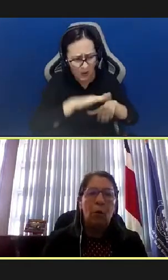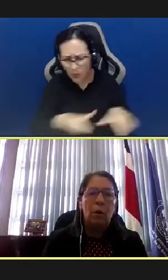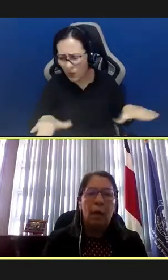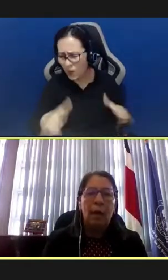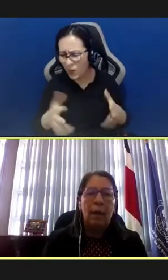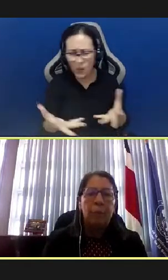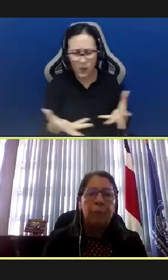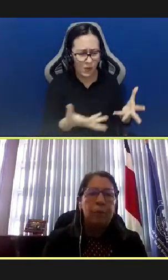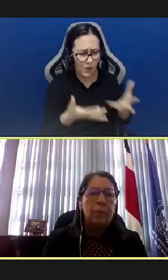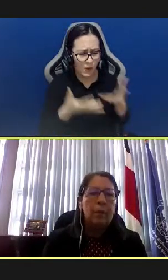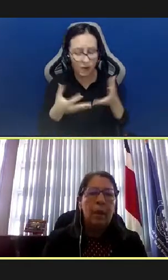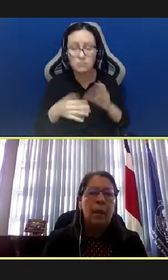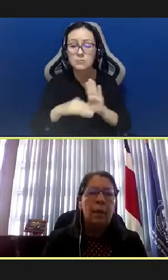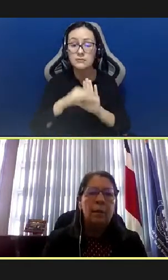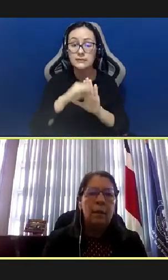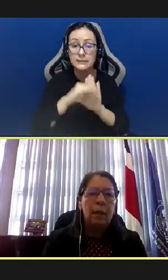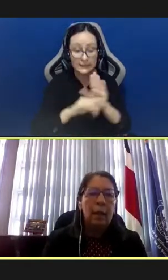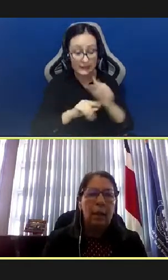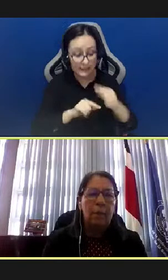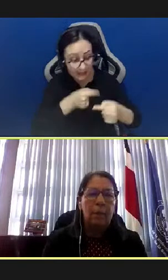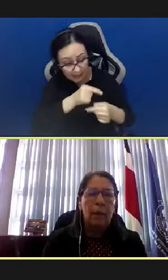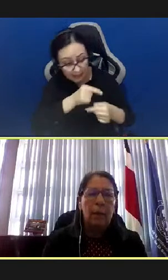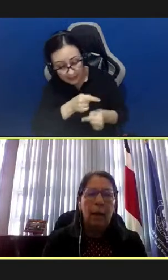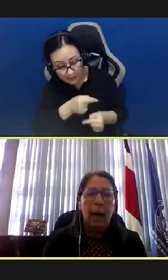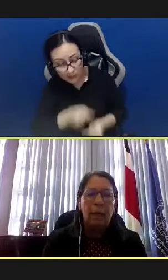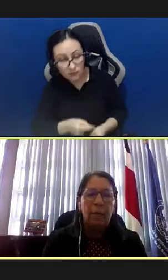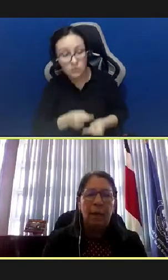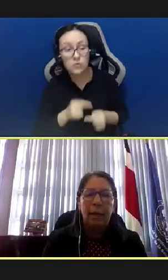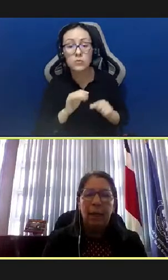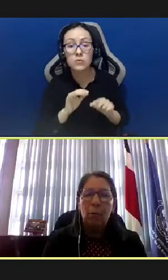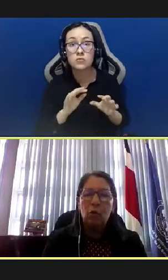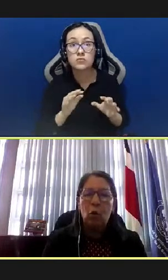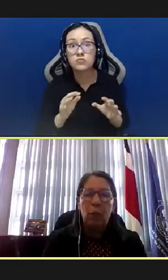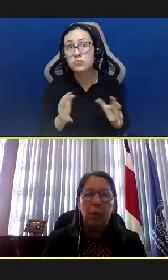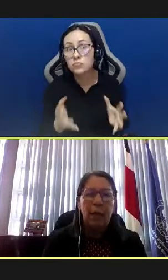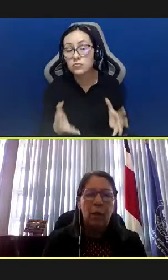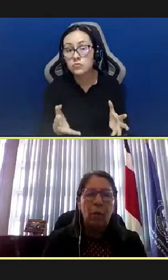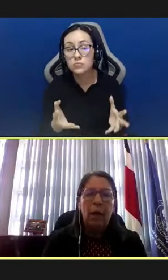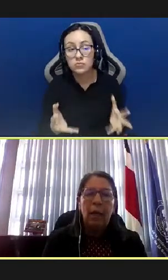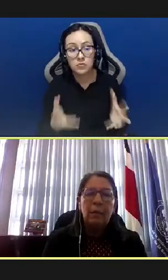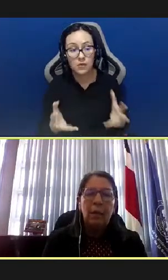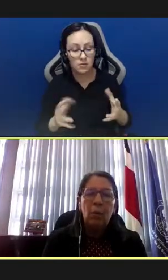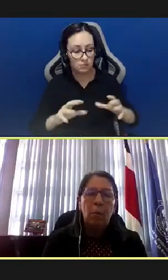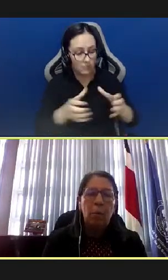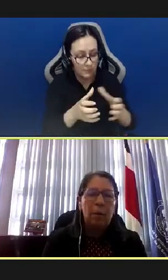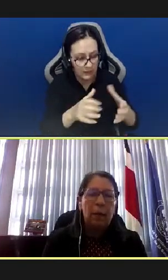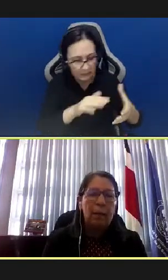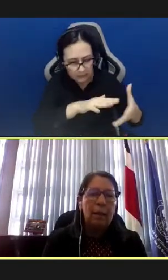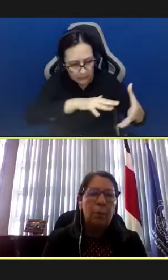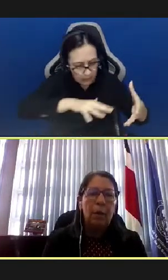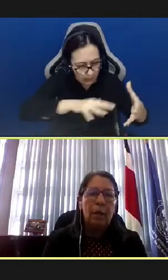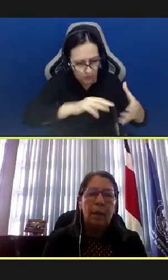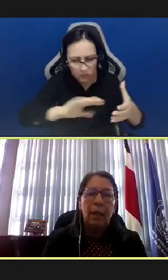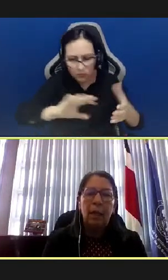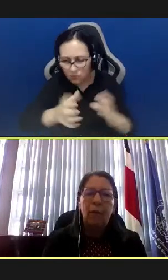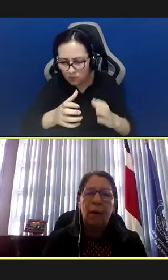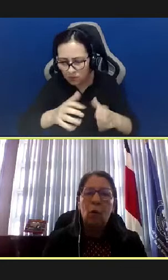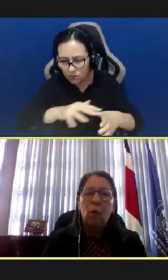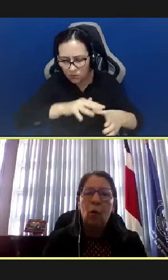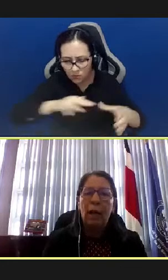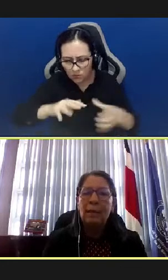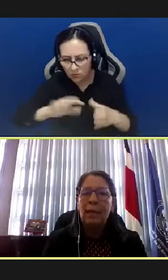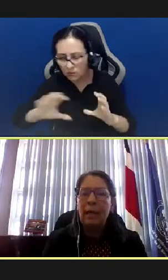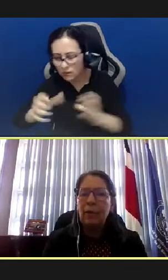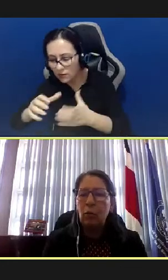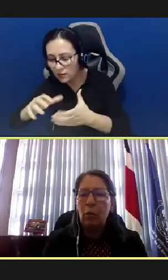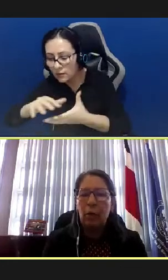emergency municipal committees, especially during the pandemic, developing general